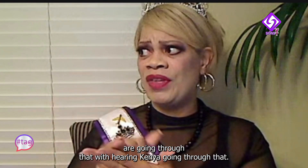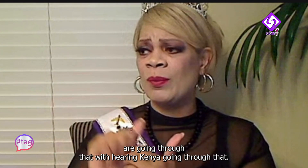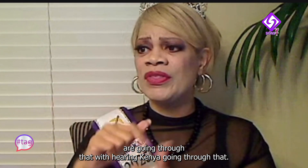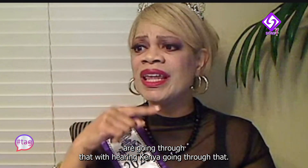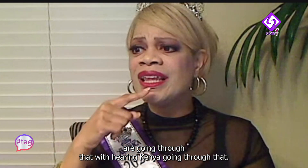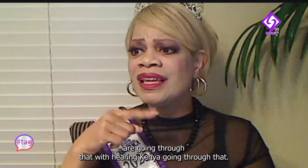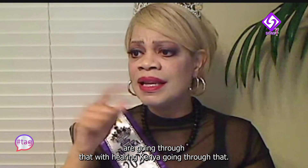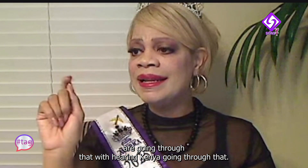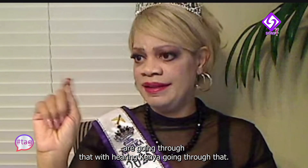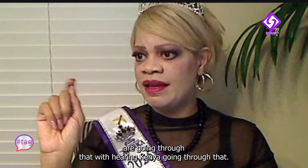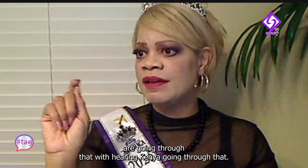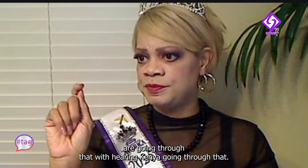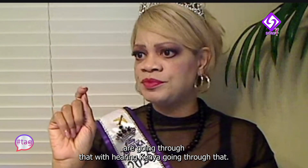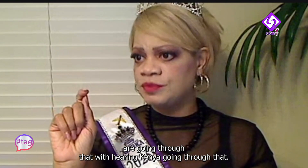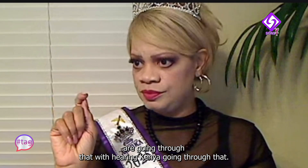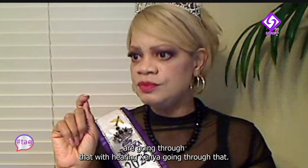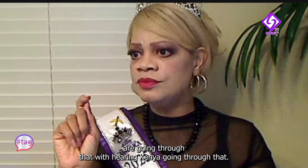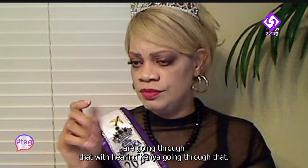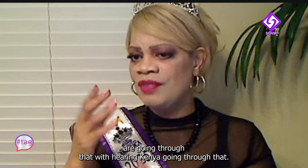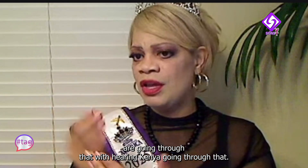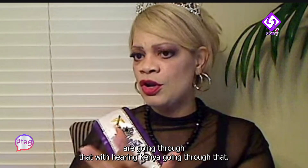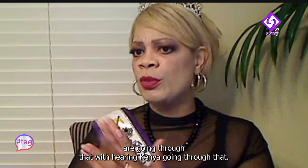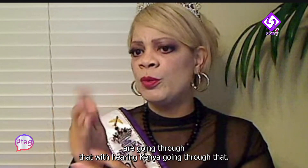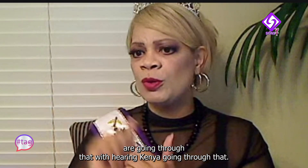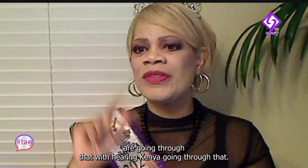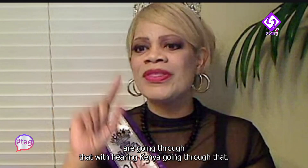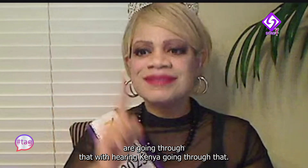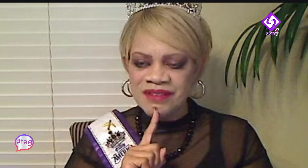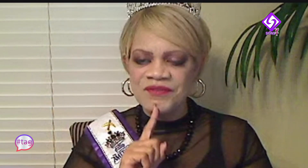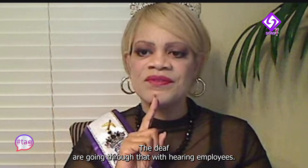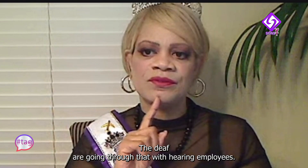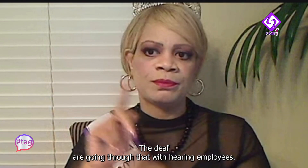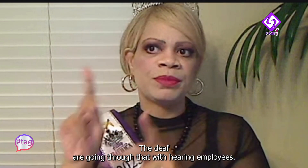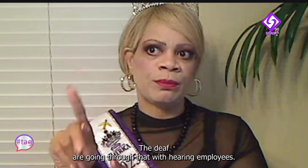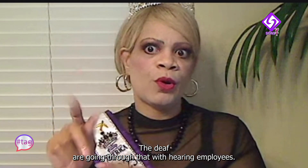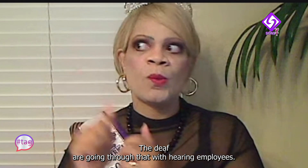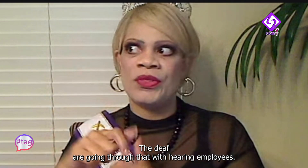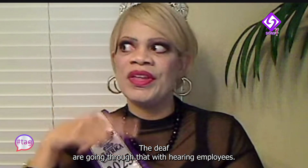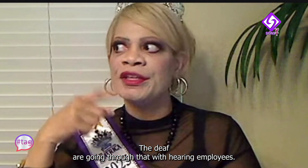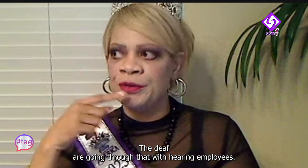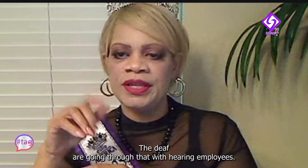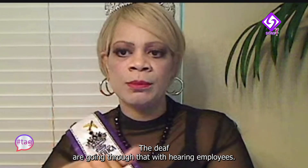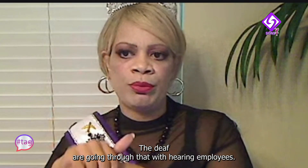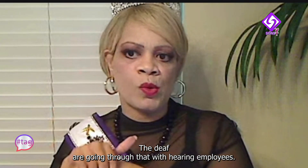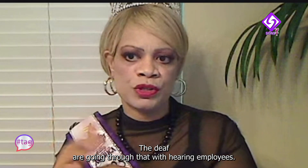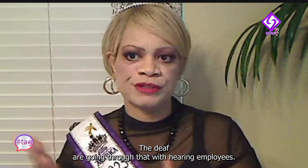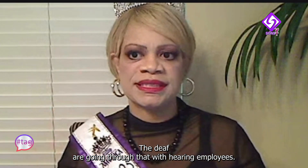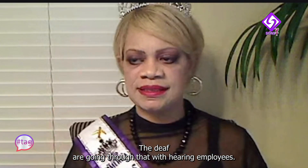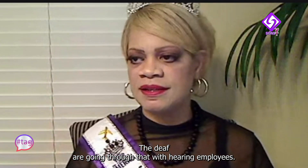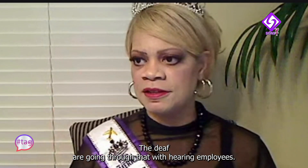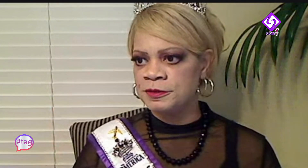deaf are going through that with hearing. Kenya going through that. The deaf are going through that with